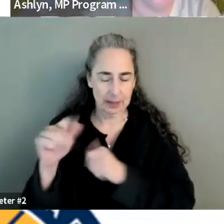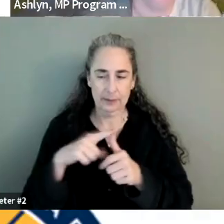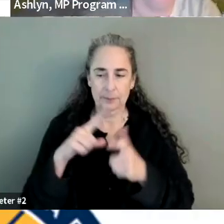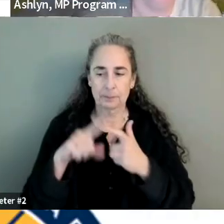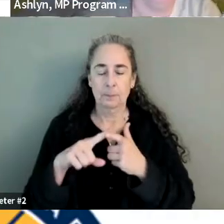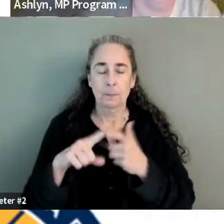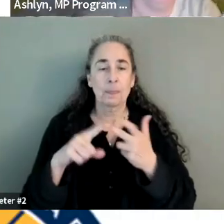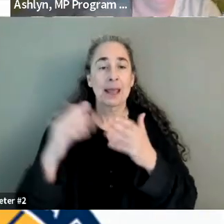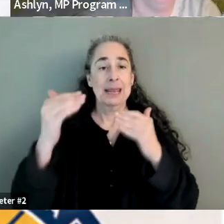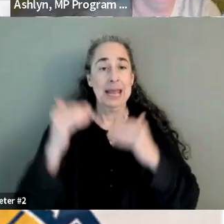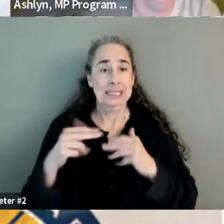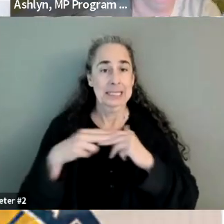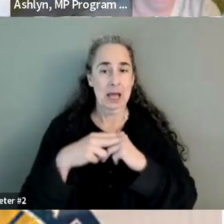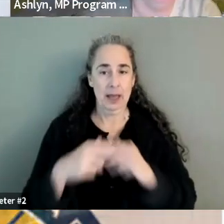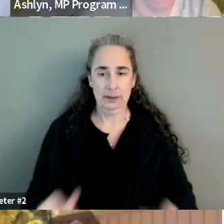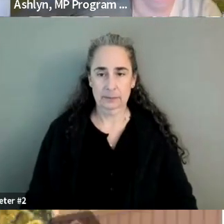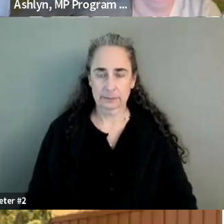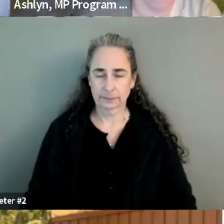Next slide.